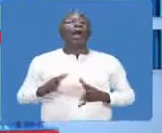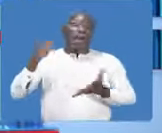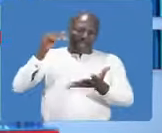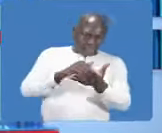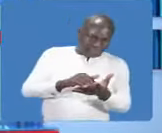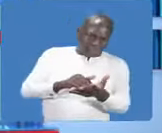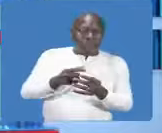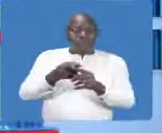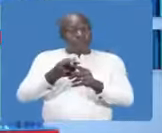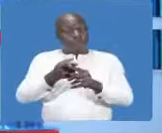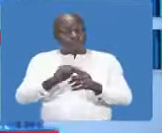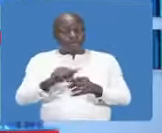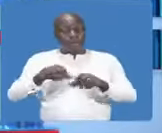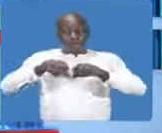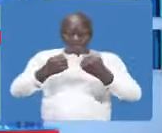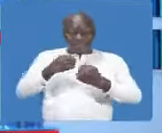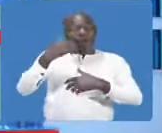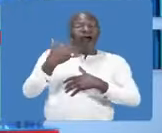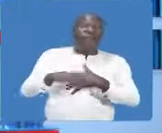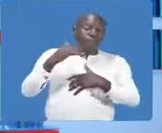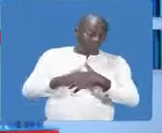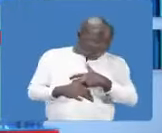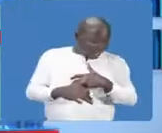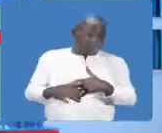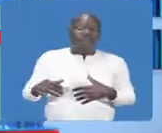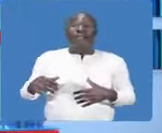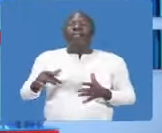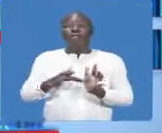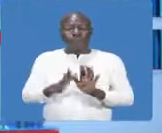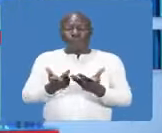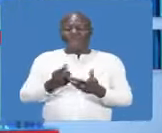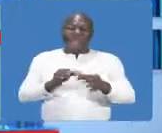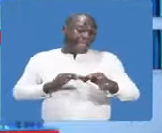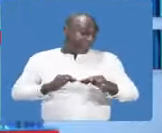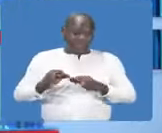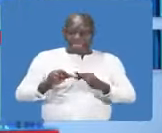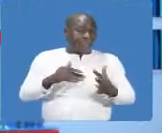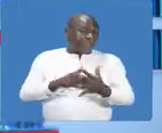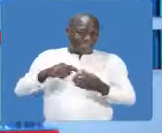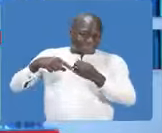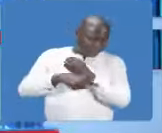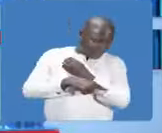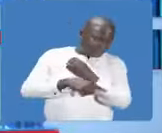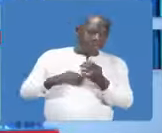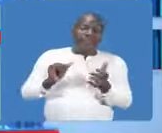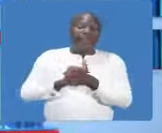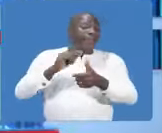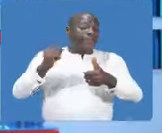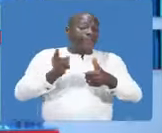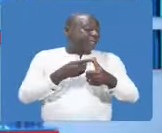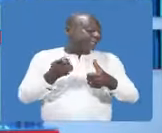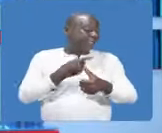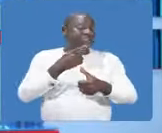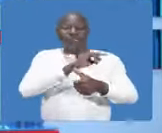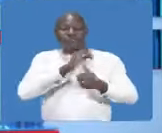Afe, yefri panu bubuo esono. Chwano ebe kachila yese. Edi kanfwa edi